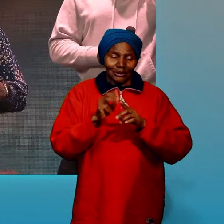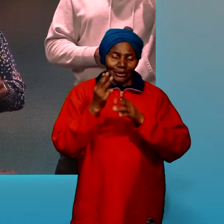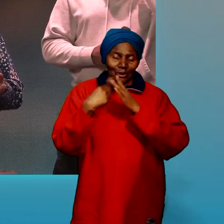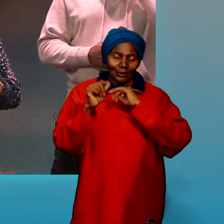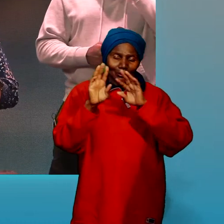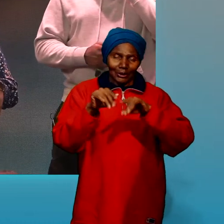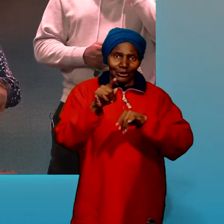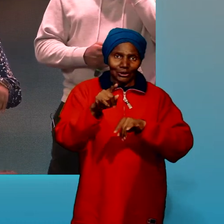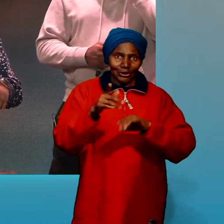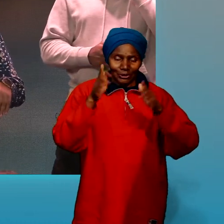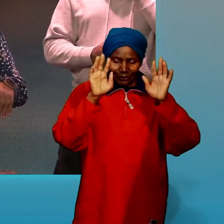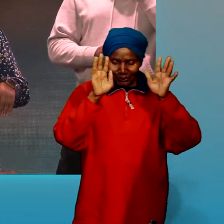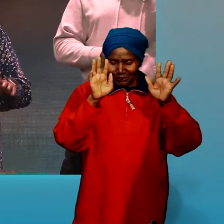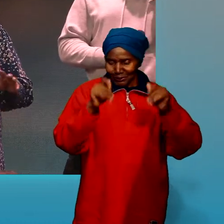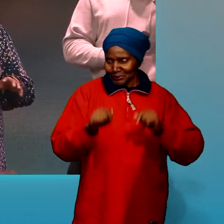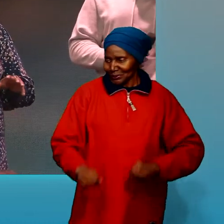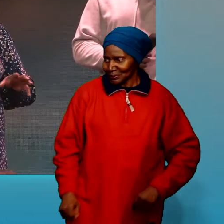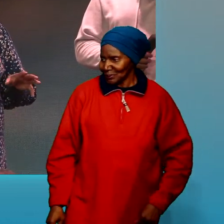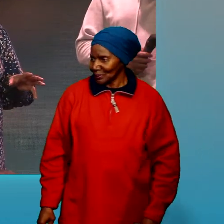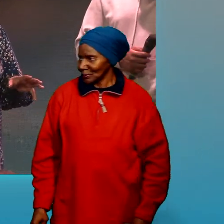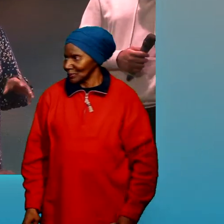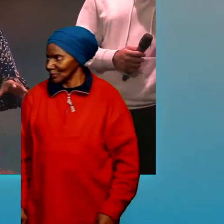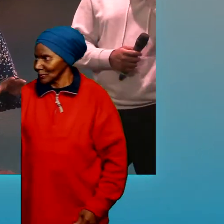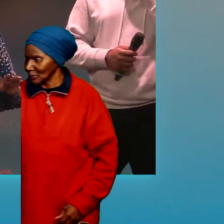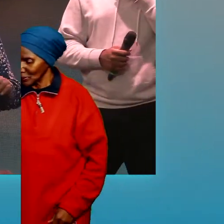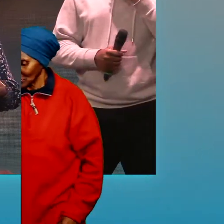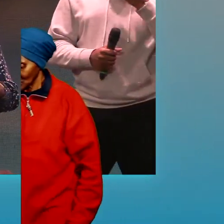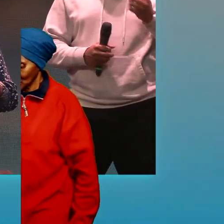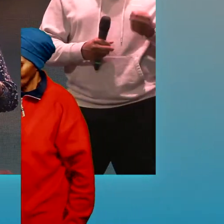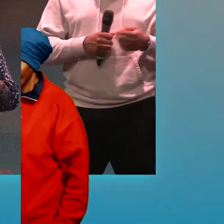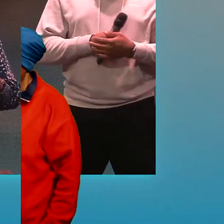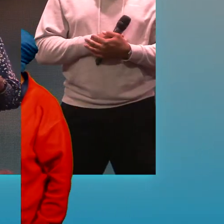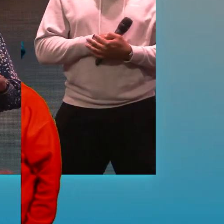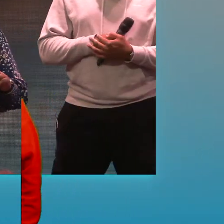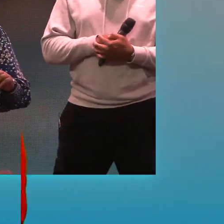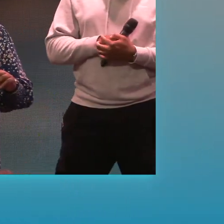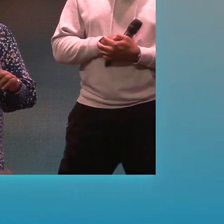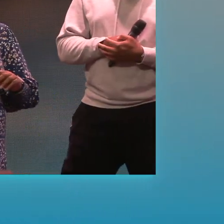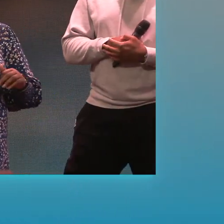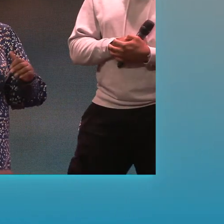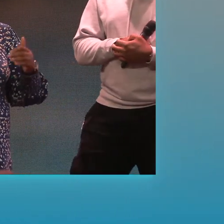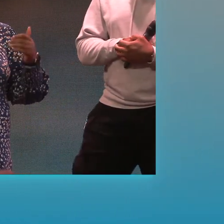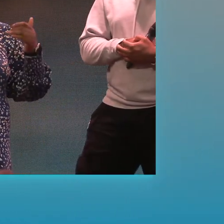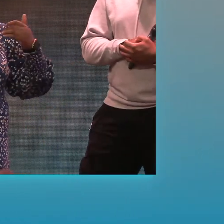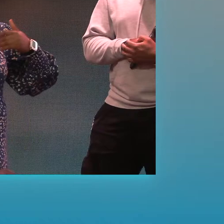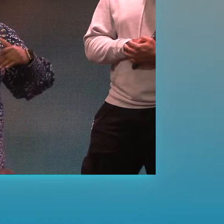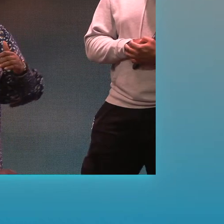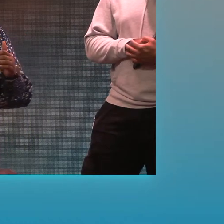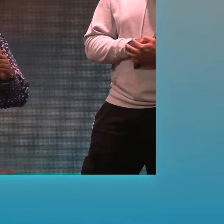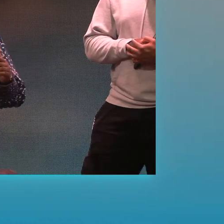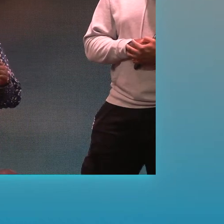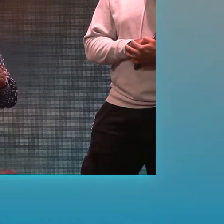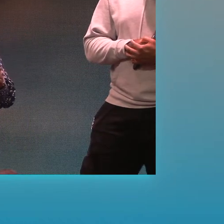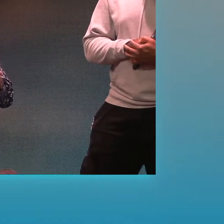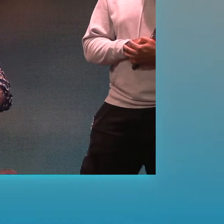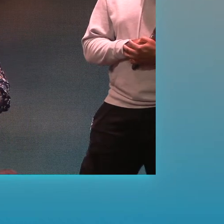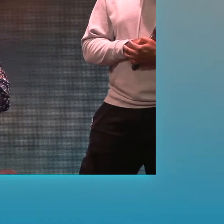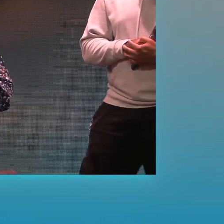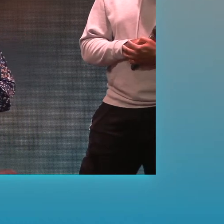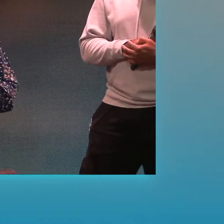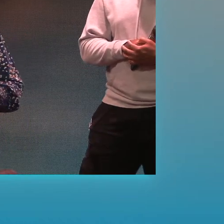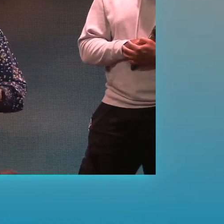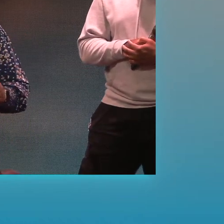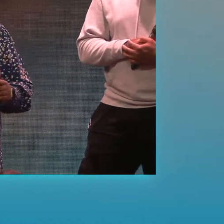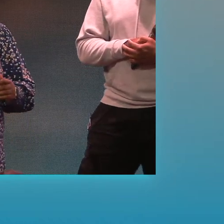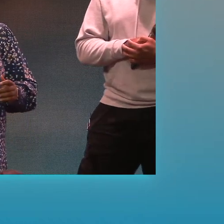seniors in our society. So come and join us on Wednesday evening. Come to the Sierra Leone night on